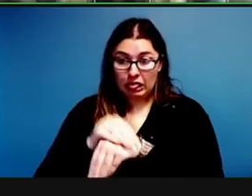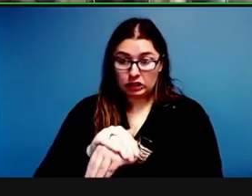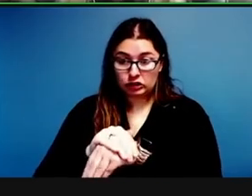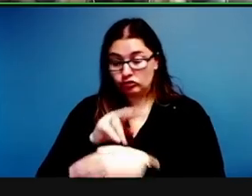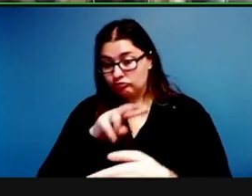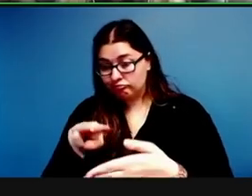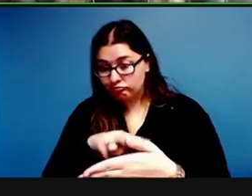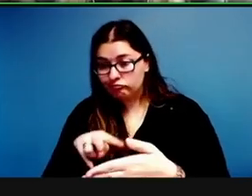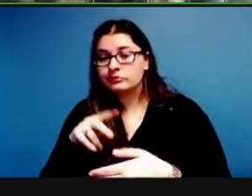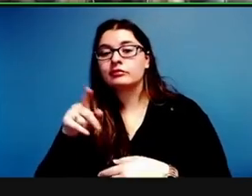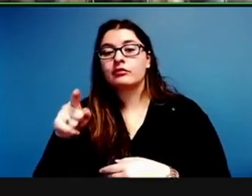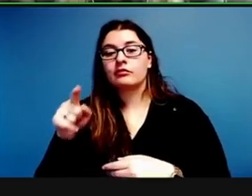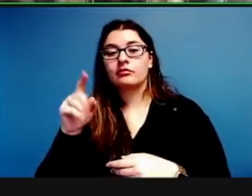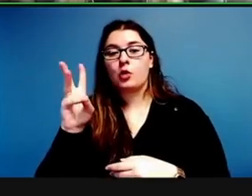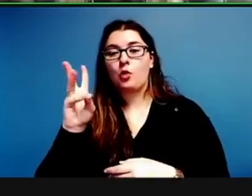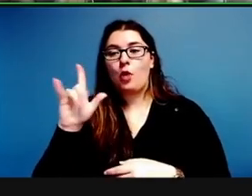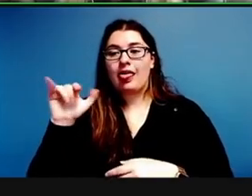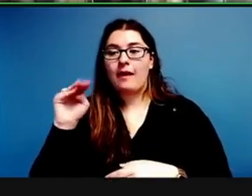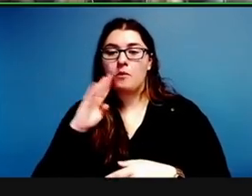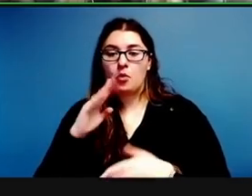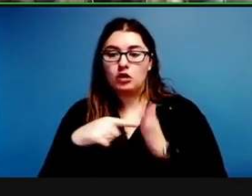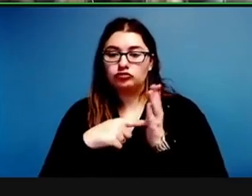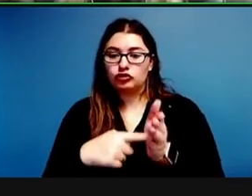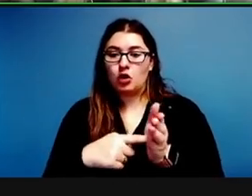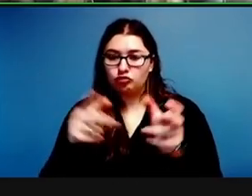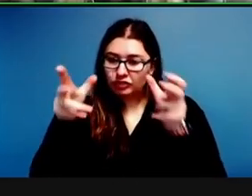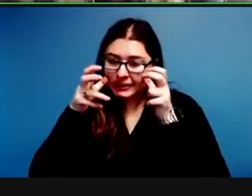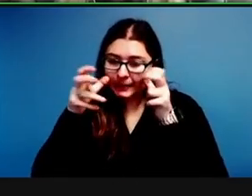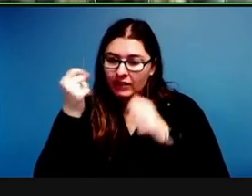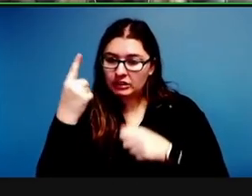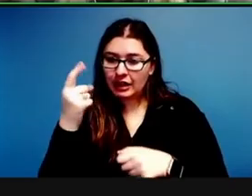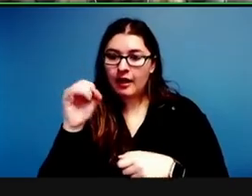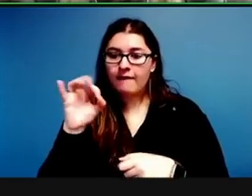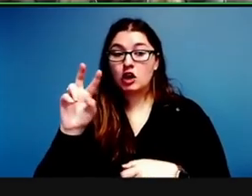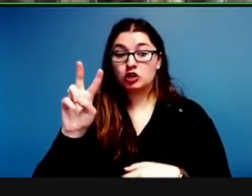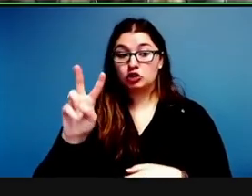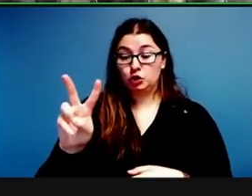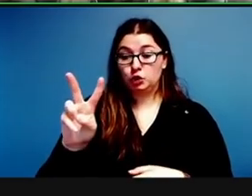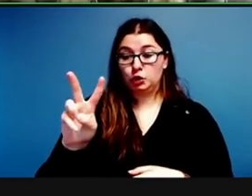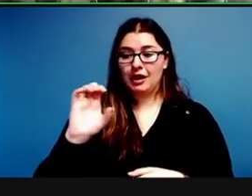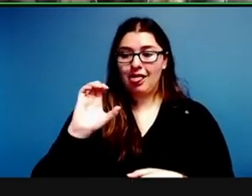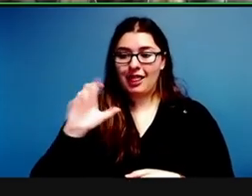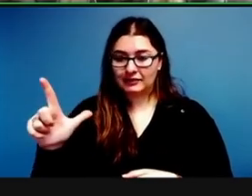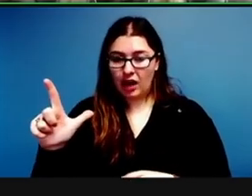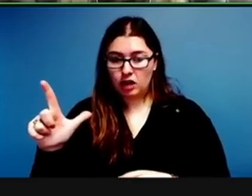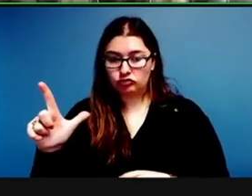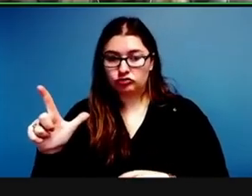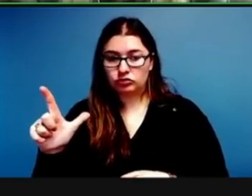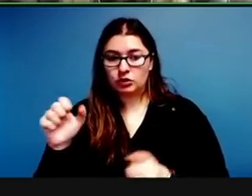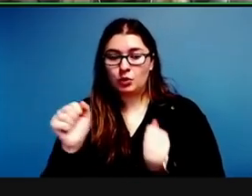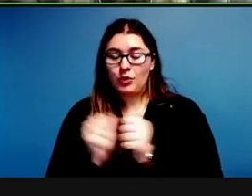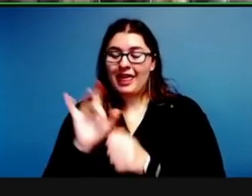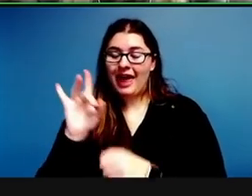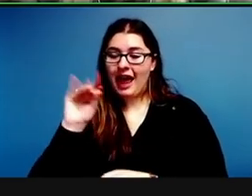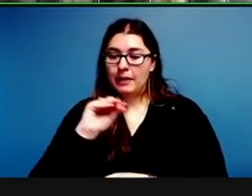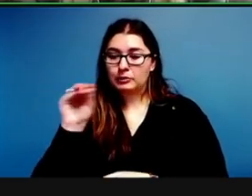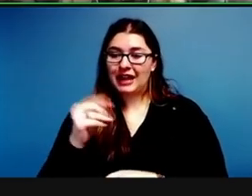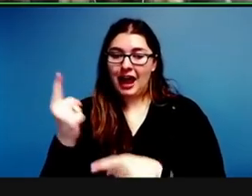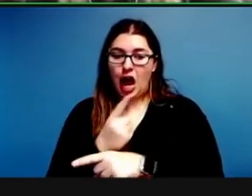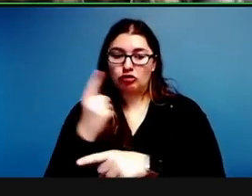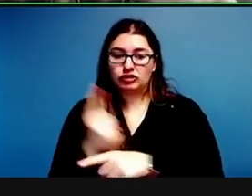literature, William will demonstrate receptive understanding of 2 classifiers with